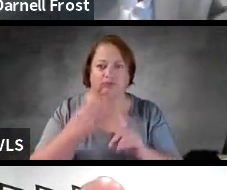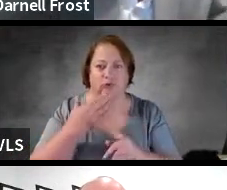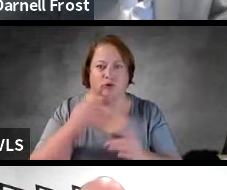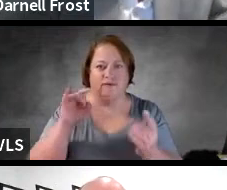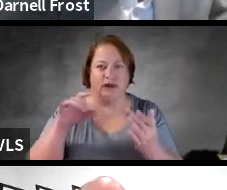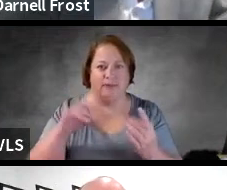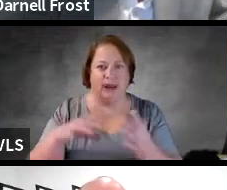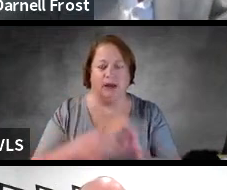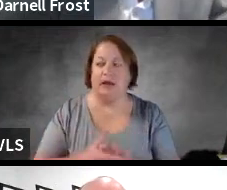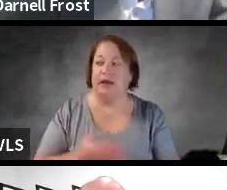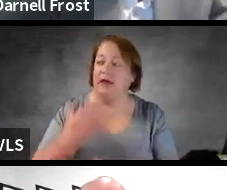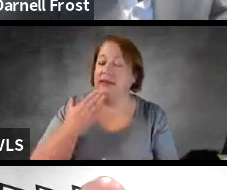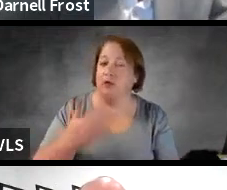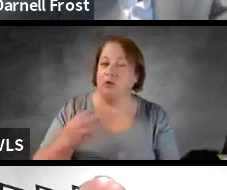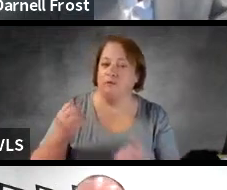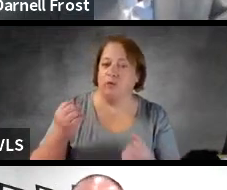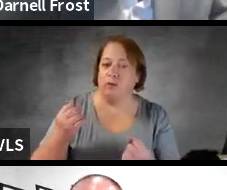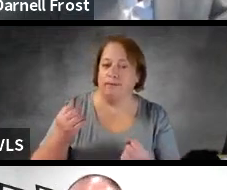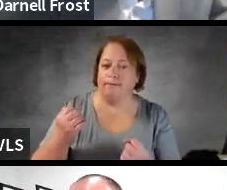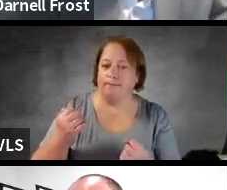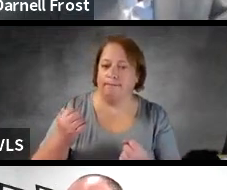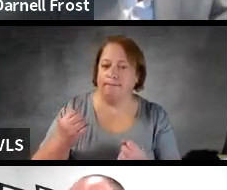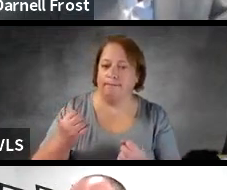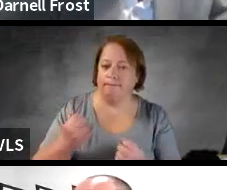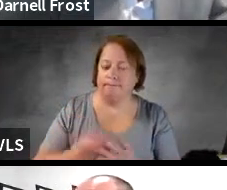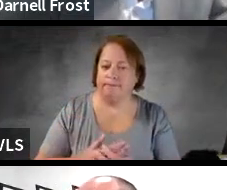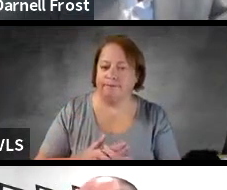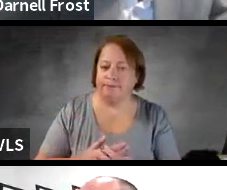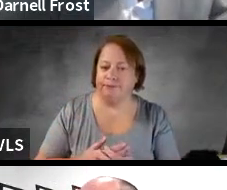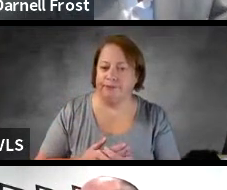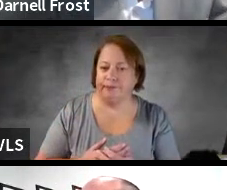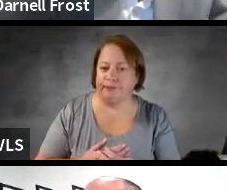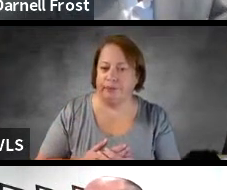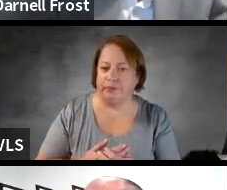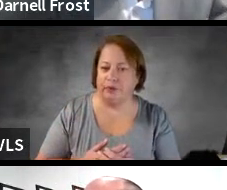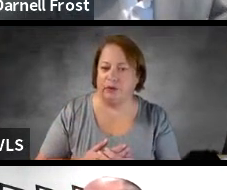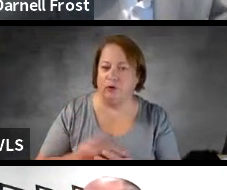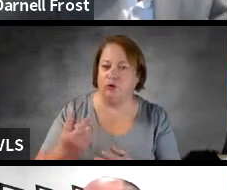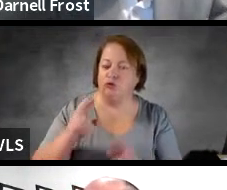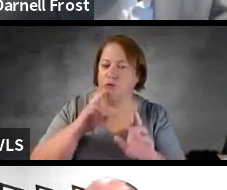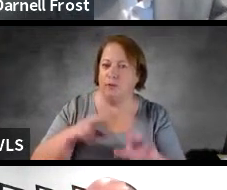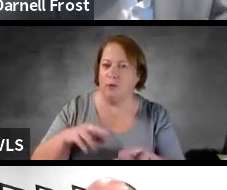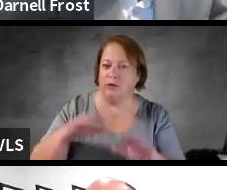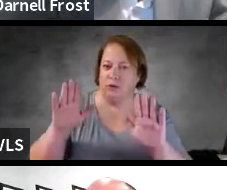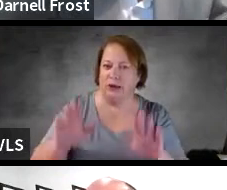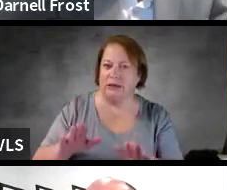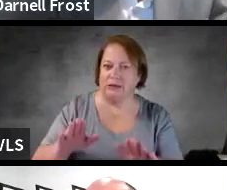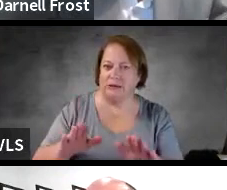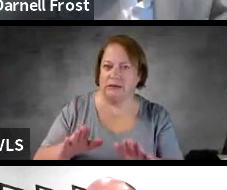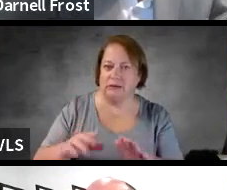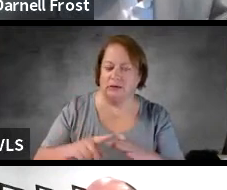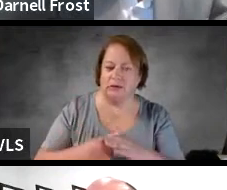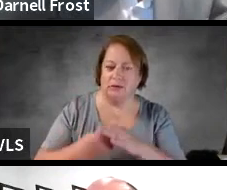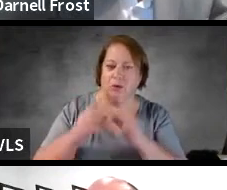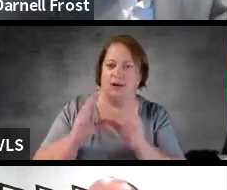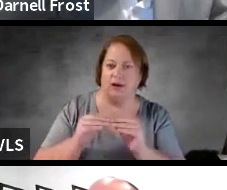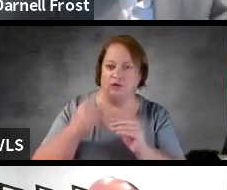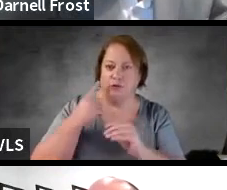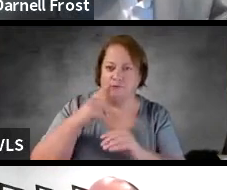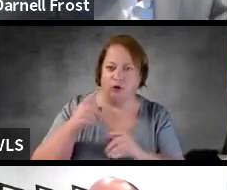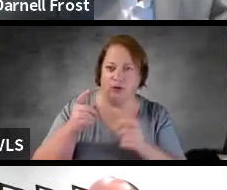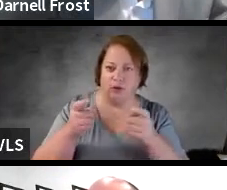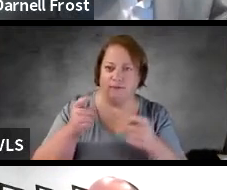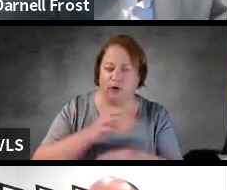Well, thank you so much for these two reports. They've been excellent orientation for our